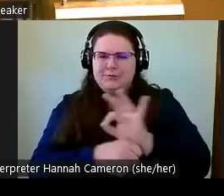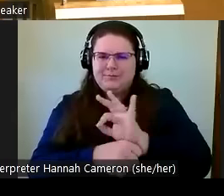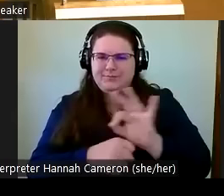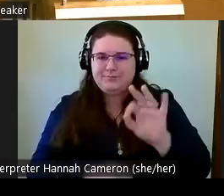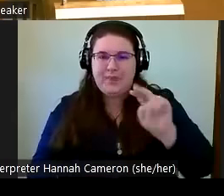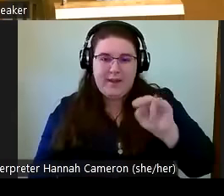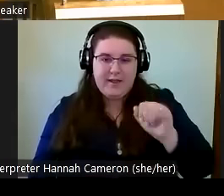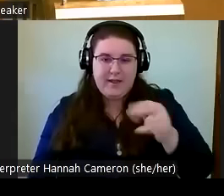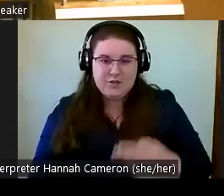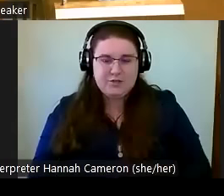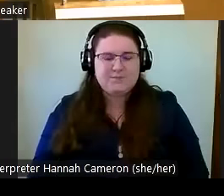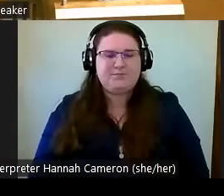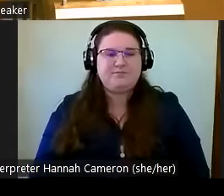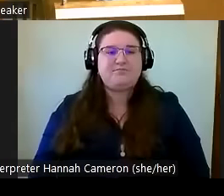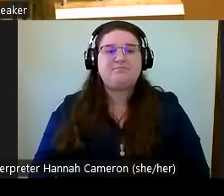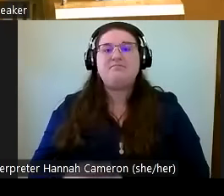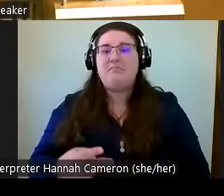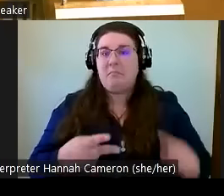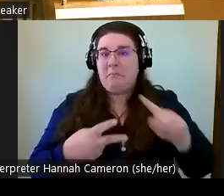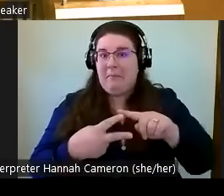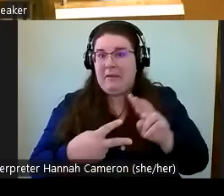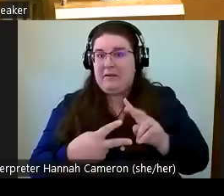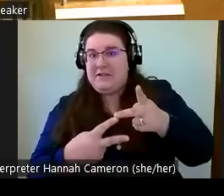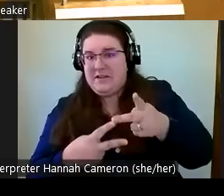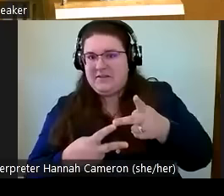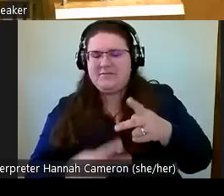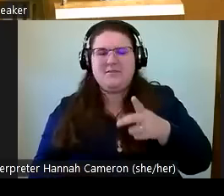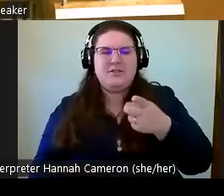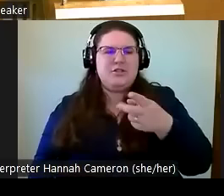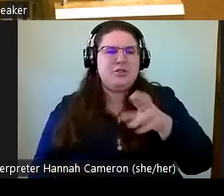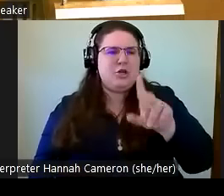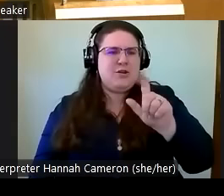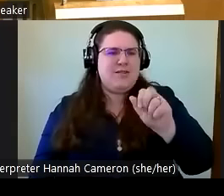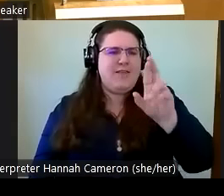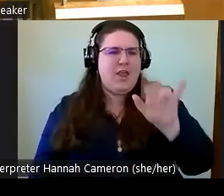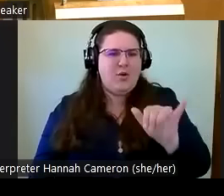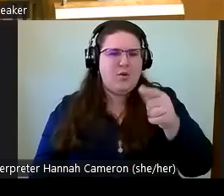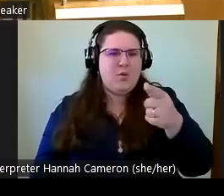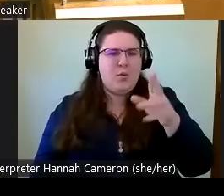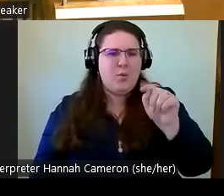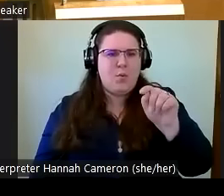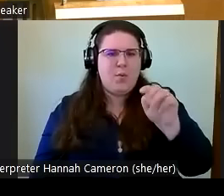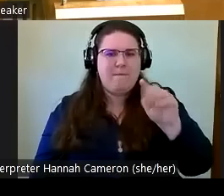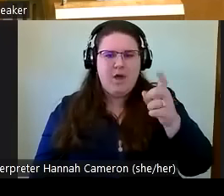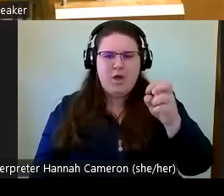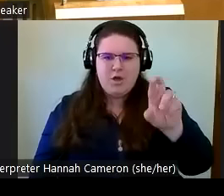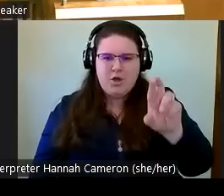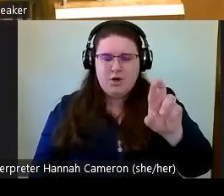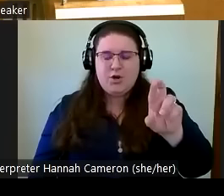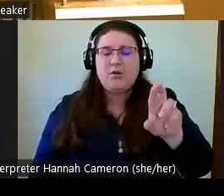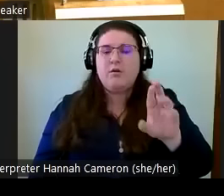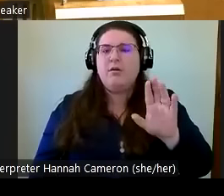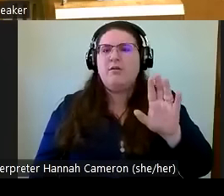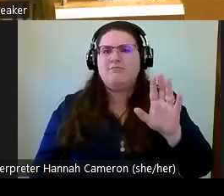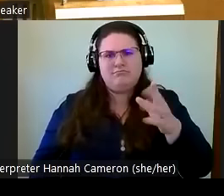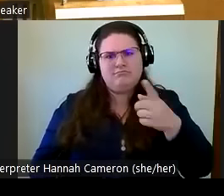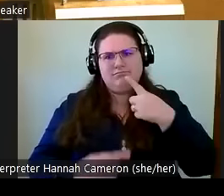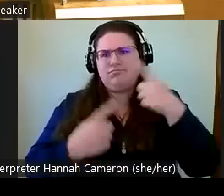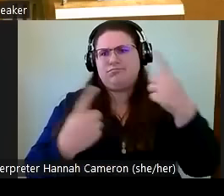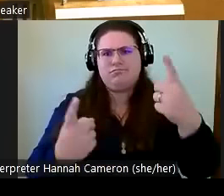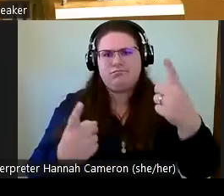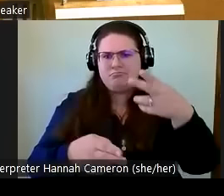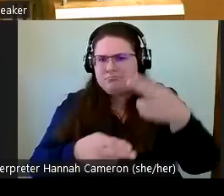second, but certainly not least, Dr. Larry Guttmacher, whose notoriety extends across many domains of our community and